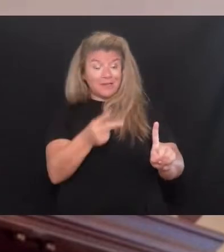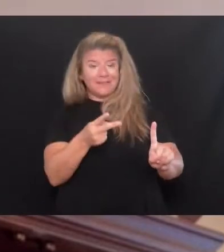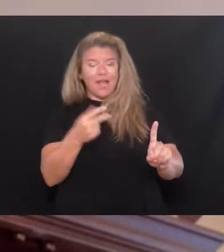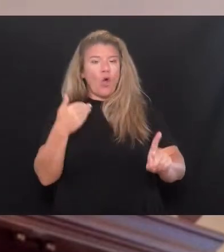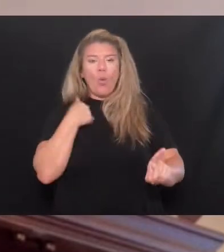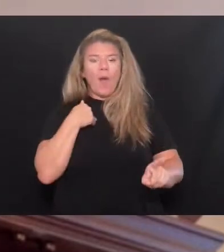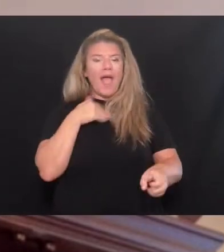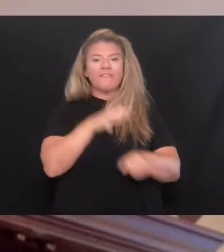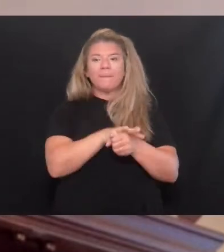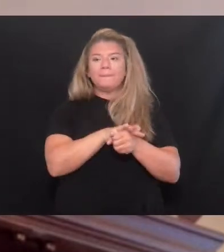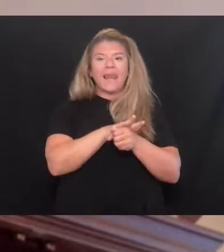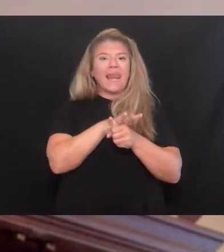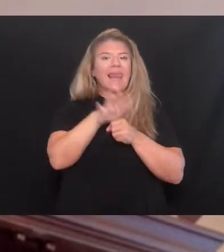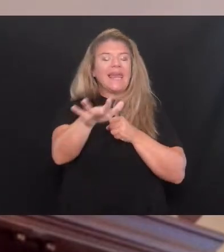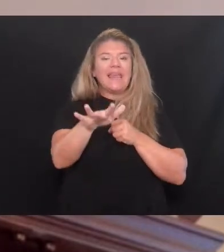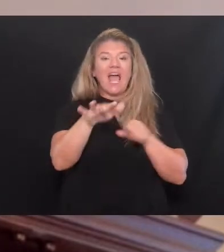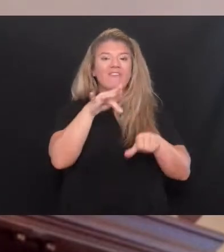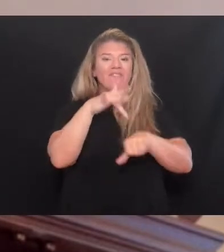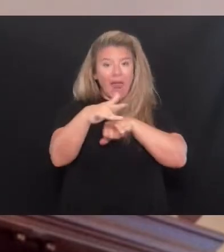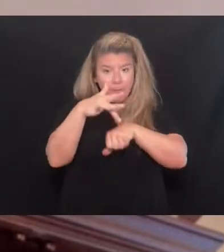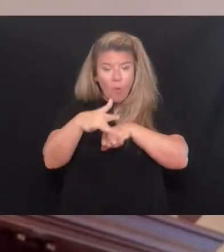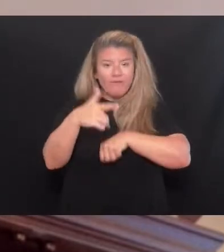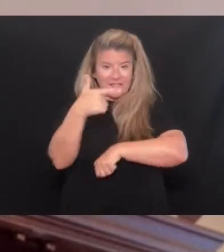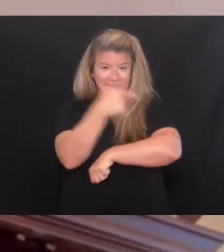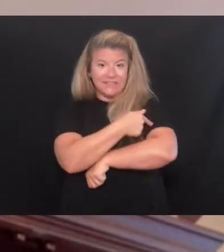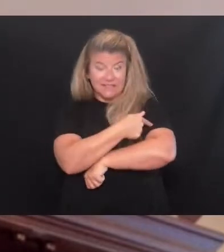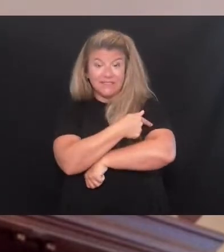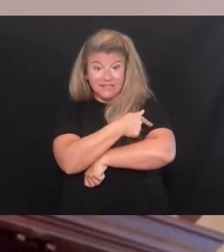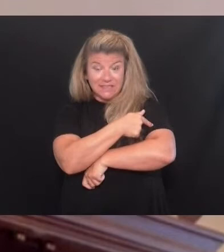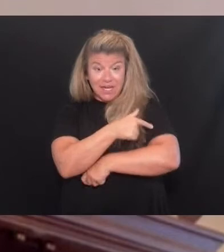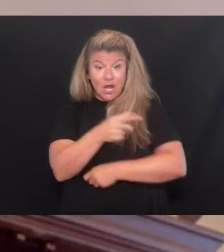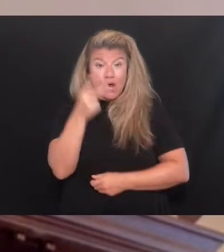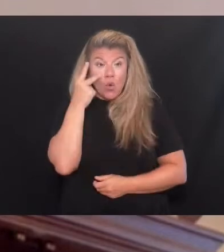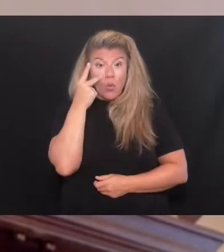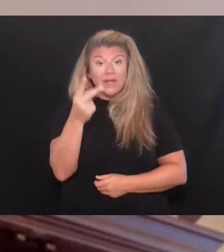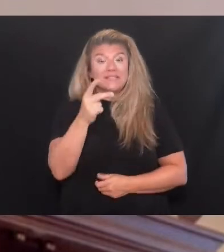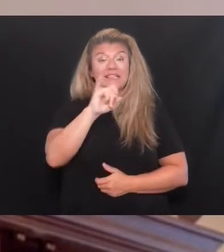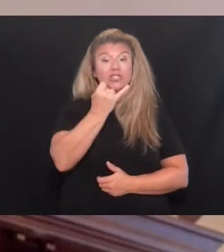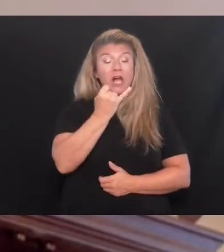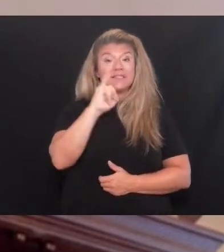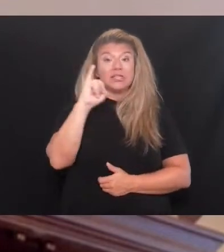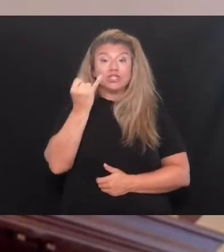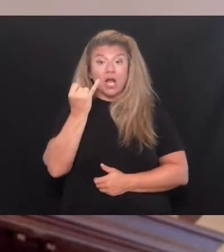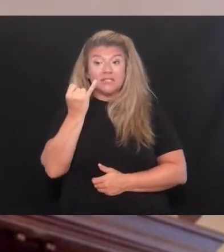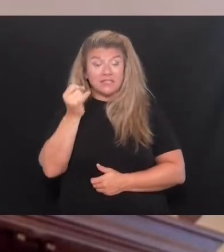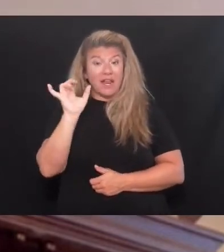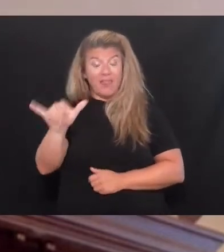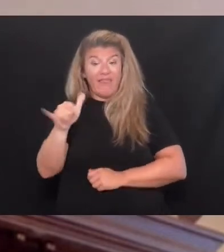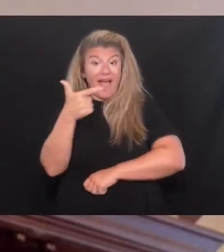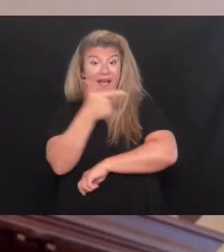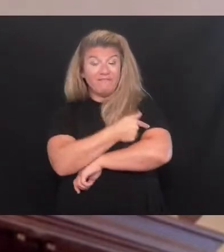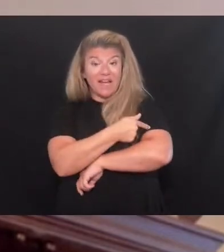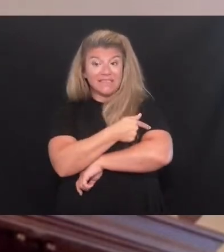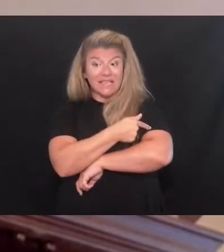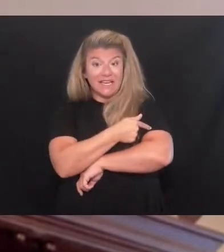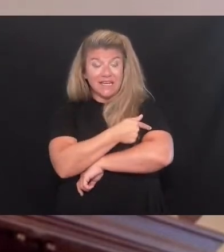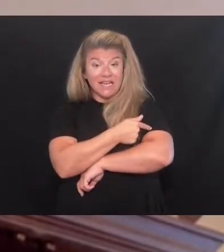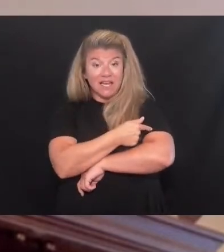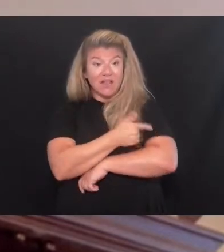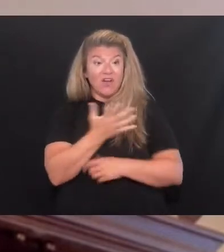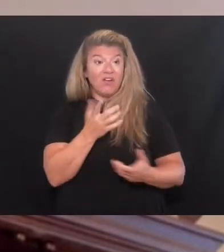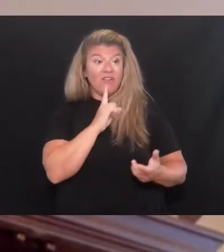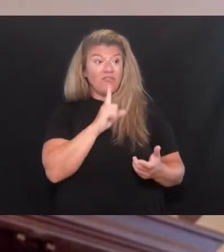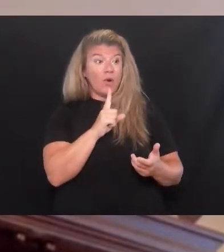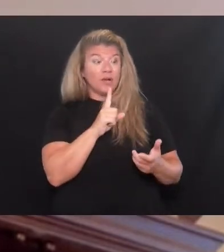of available vaccines. We see that the Johnson & Johnson vaccine, for all